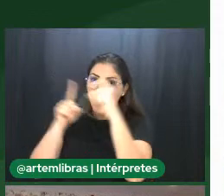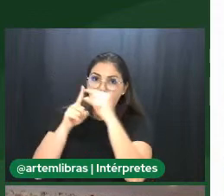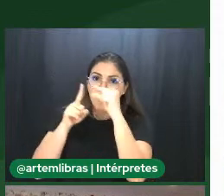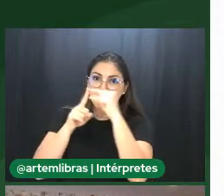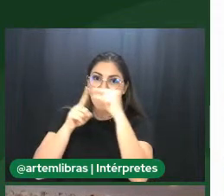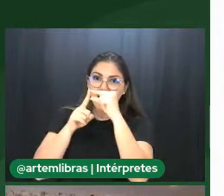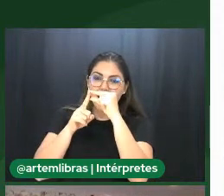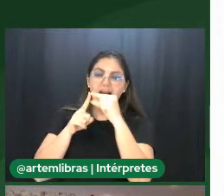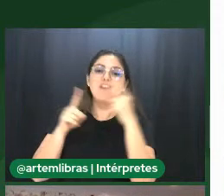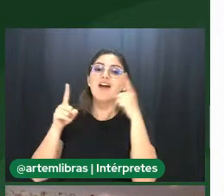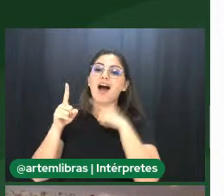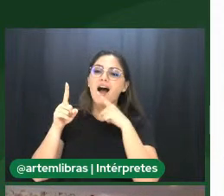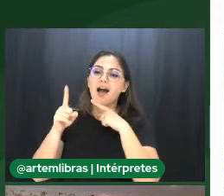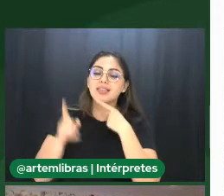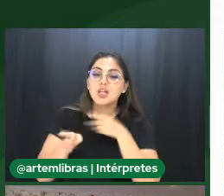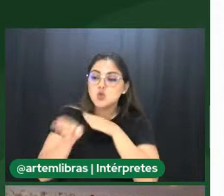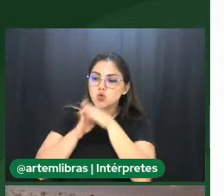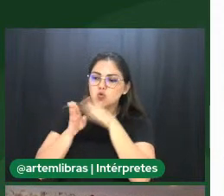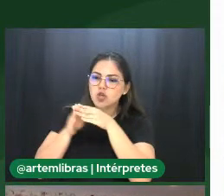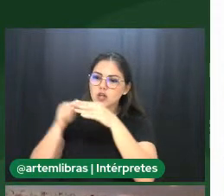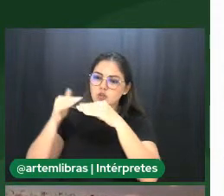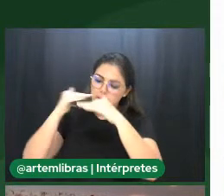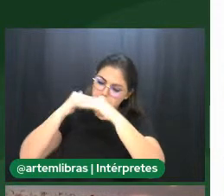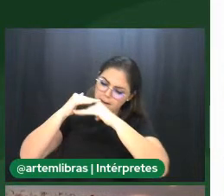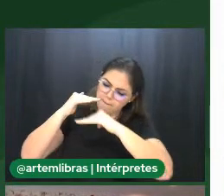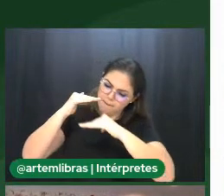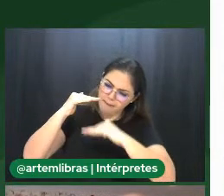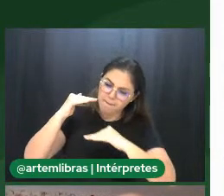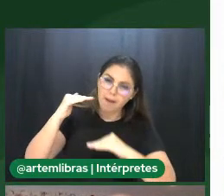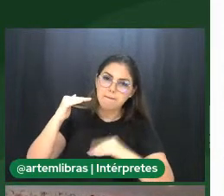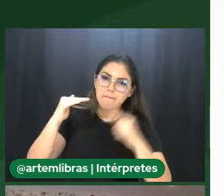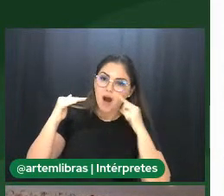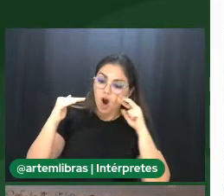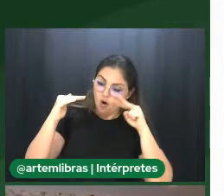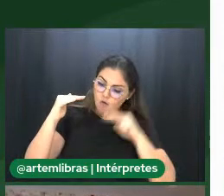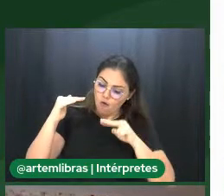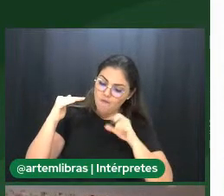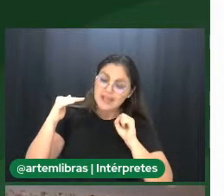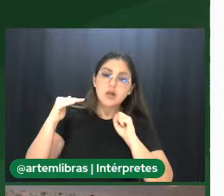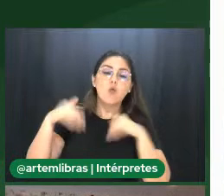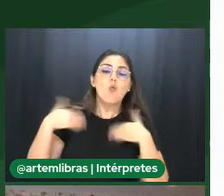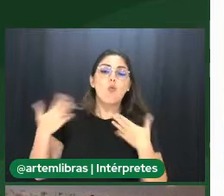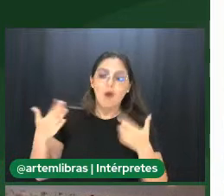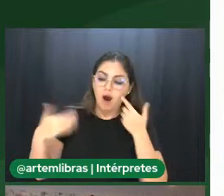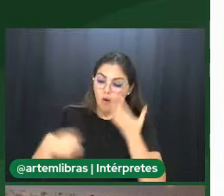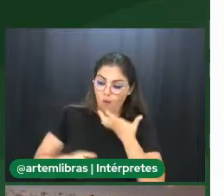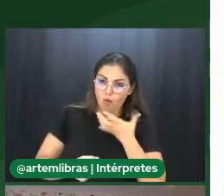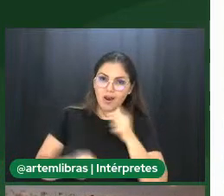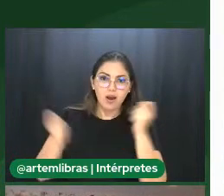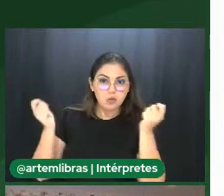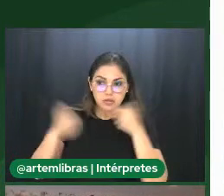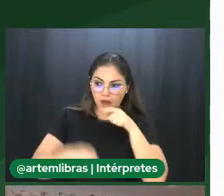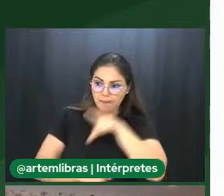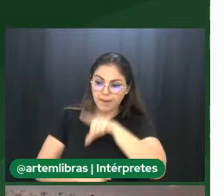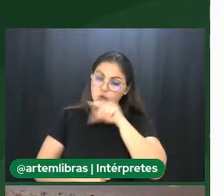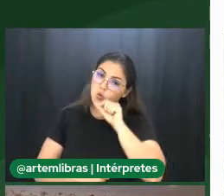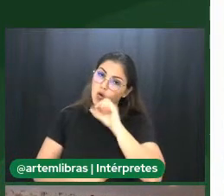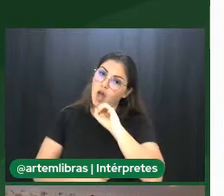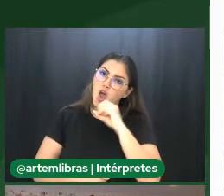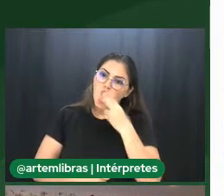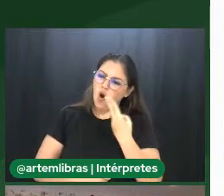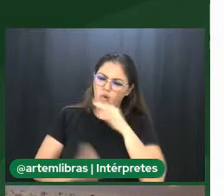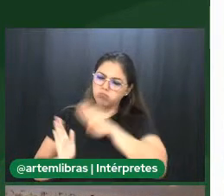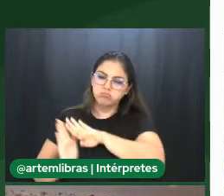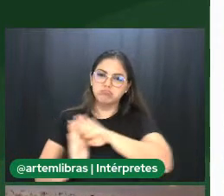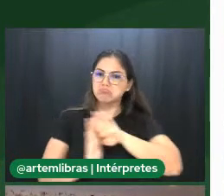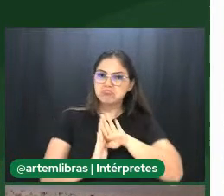that remind me of what I might want, but I can reject them or I can accept them. And spelling corrections as well.